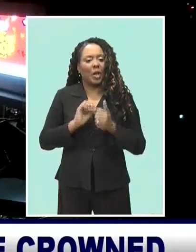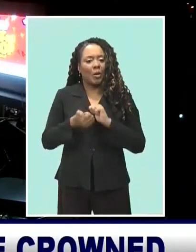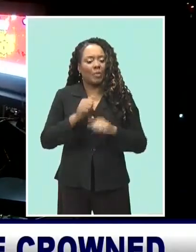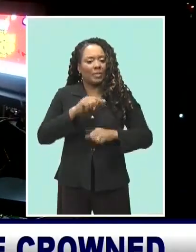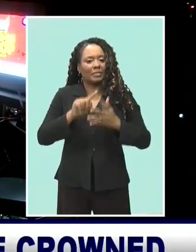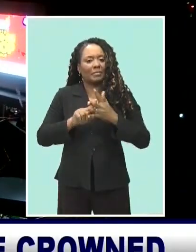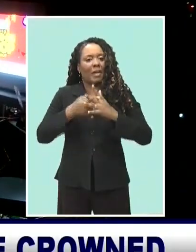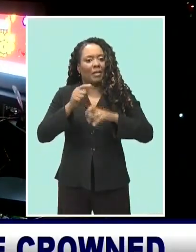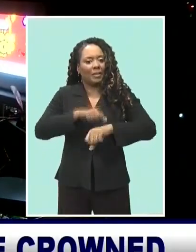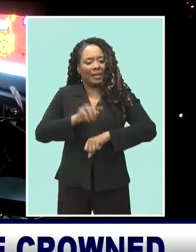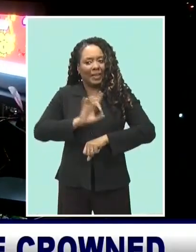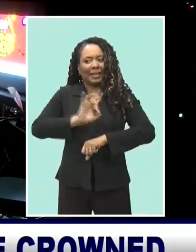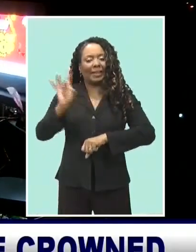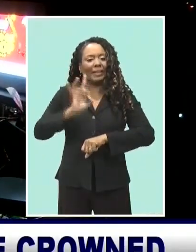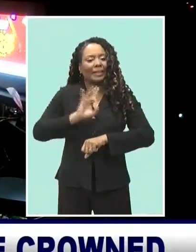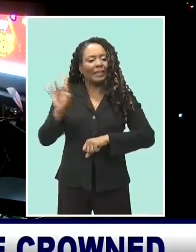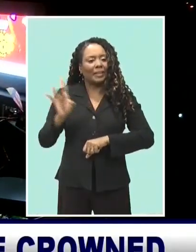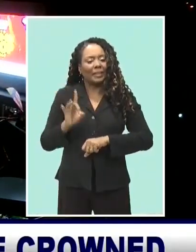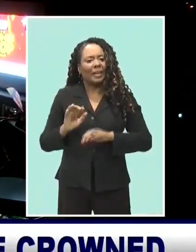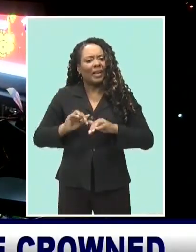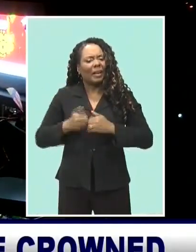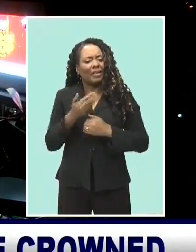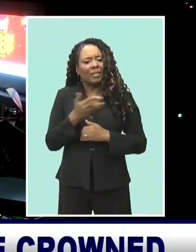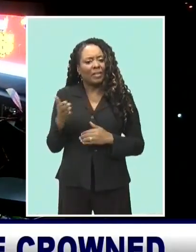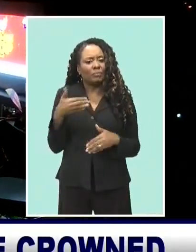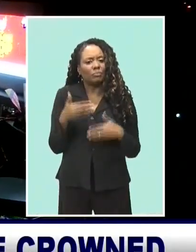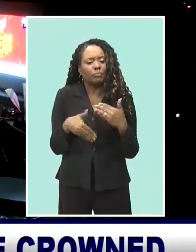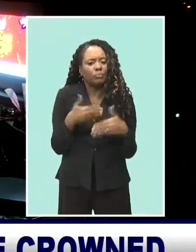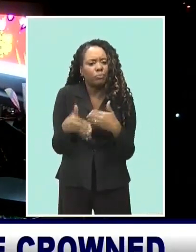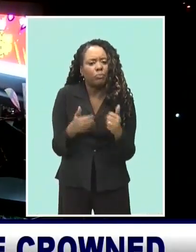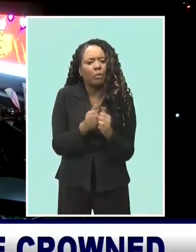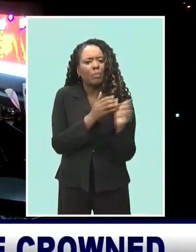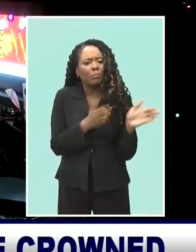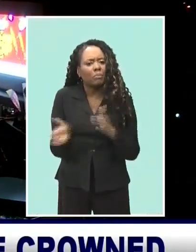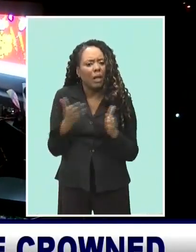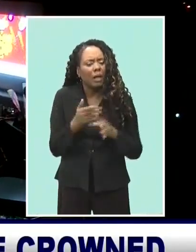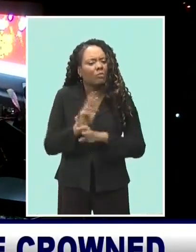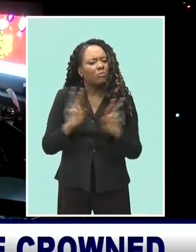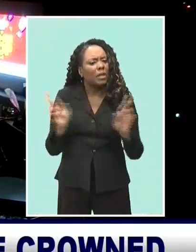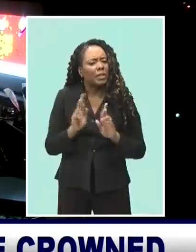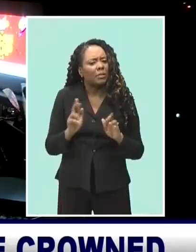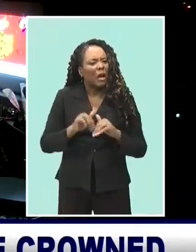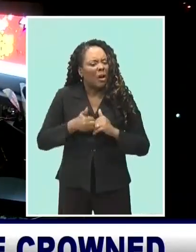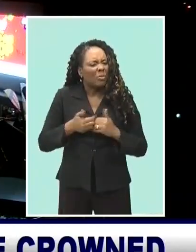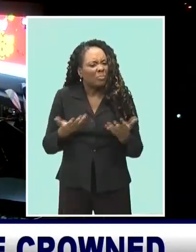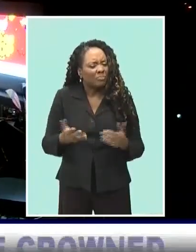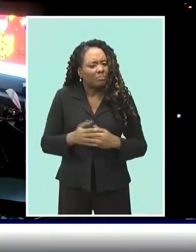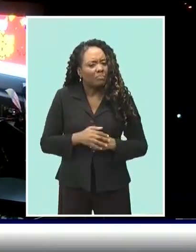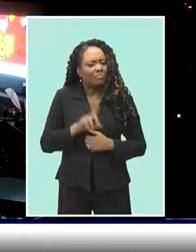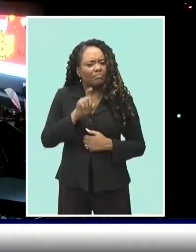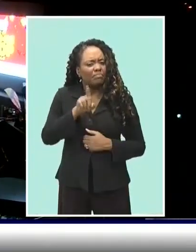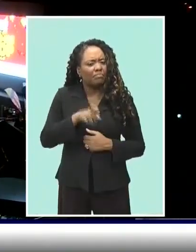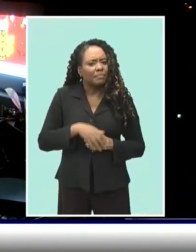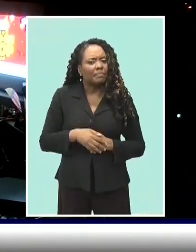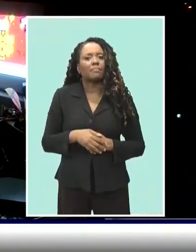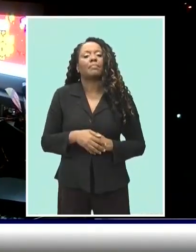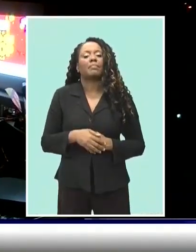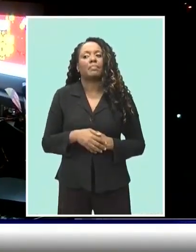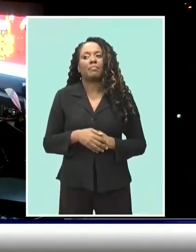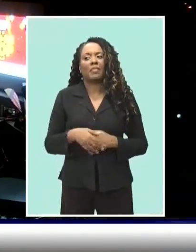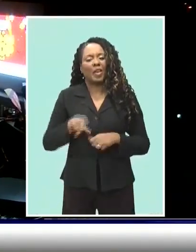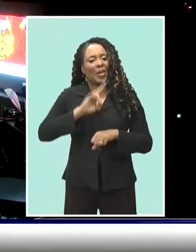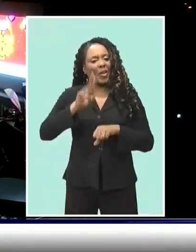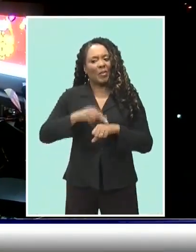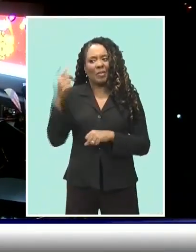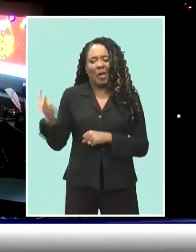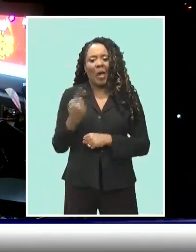starting at 8 o'clock. How did things go in terms of the planning and getting ready? Yeah, so as usual, we're always ready